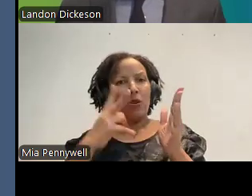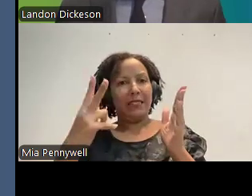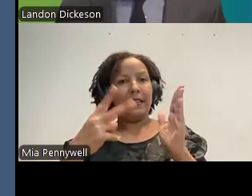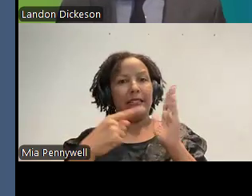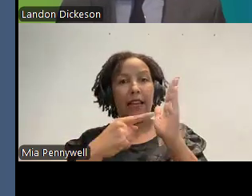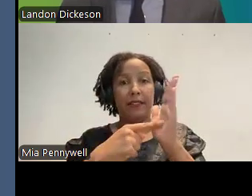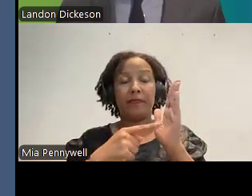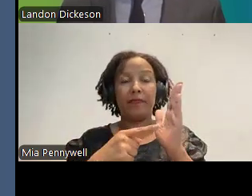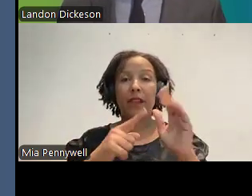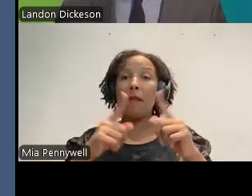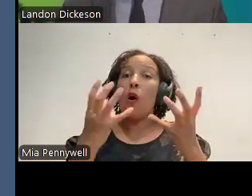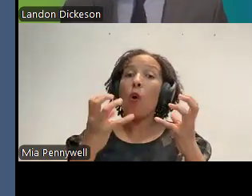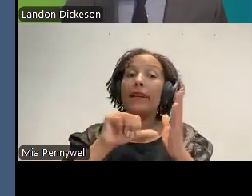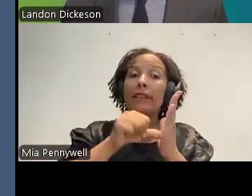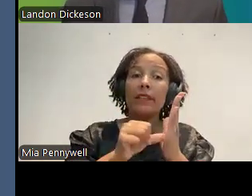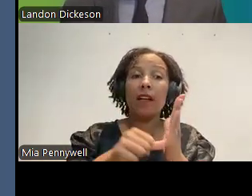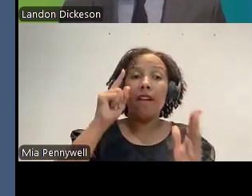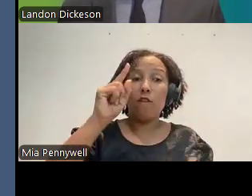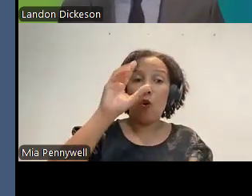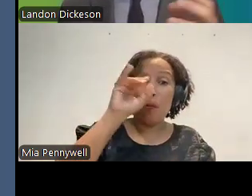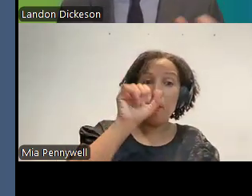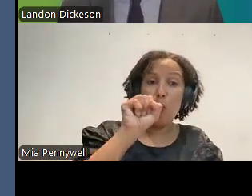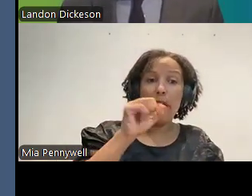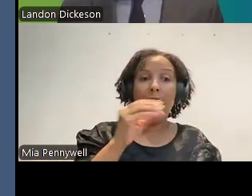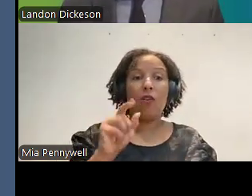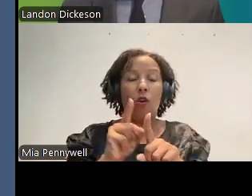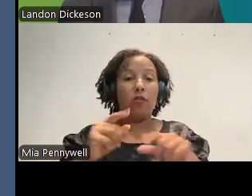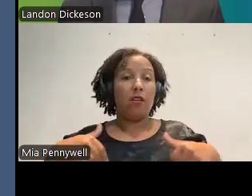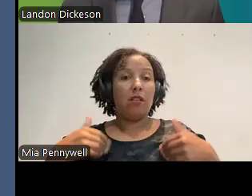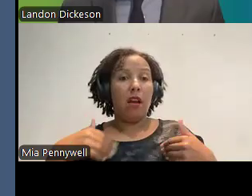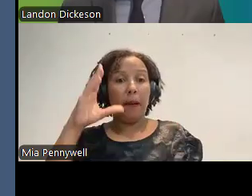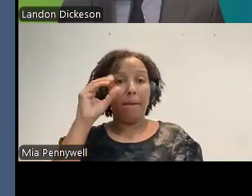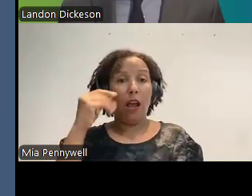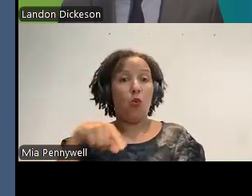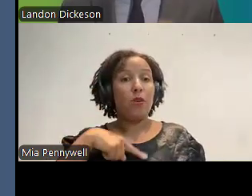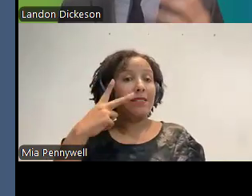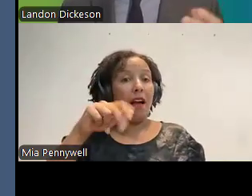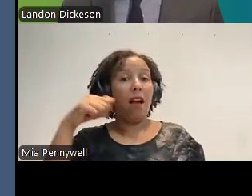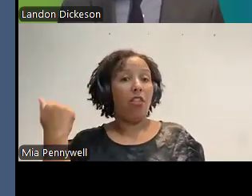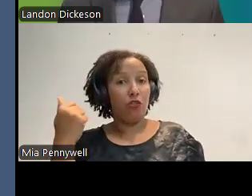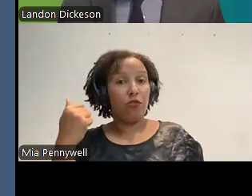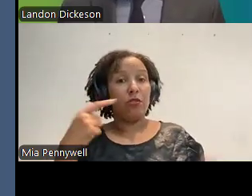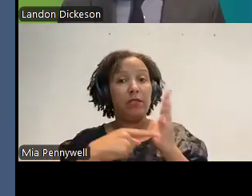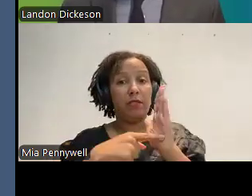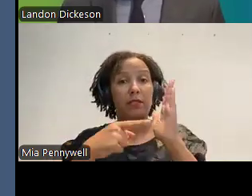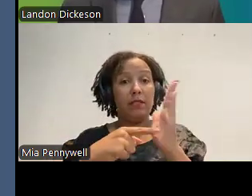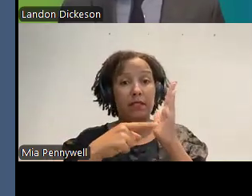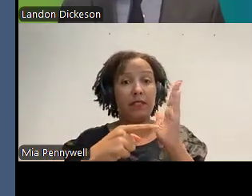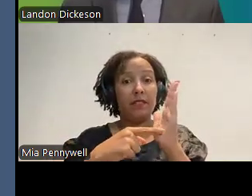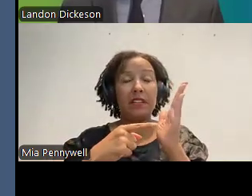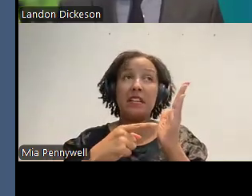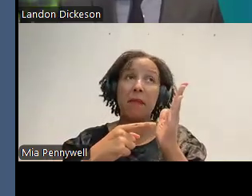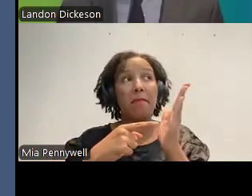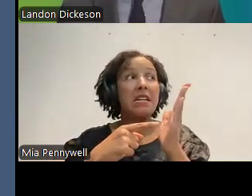highlight, however, that for boys and young men, we are seeing some additional outward signs and some things that have not necessarily